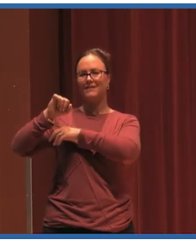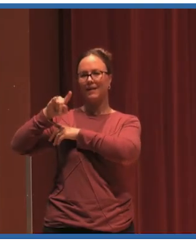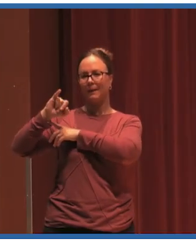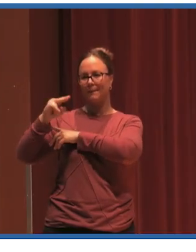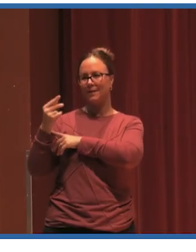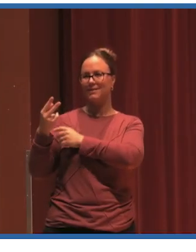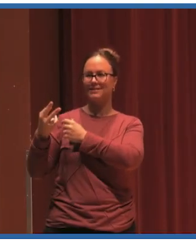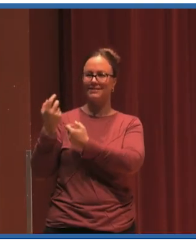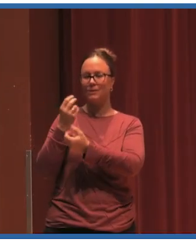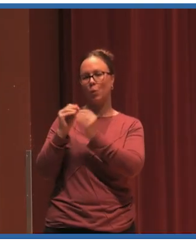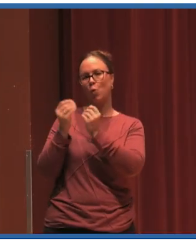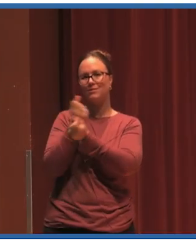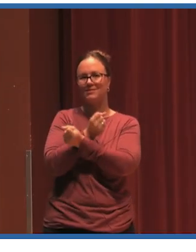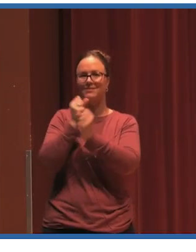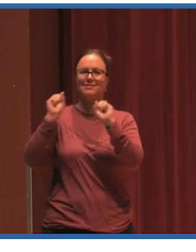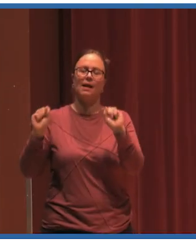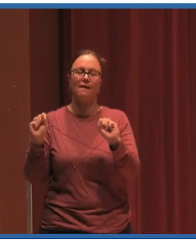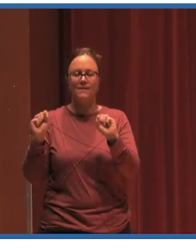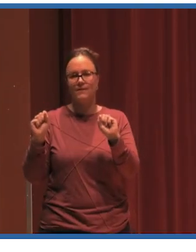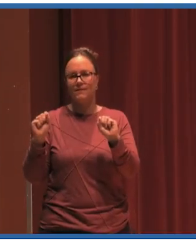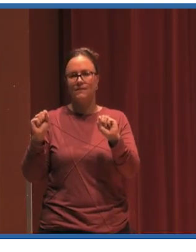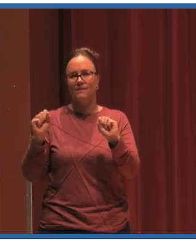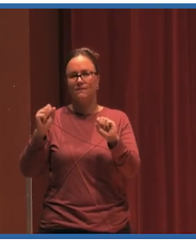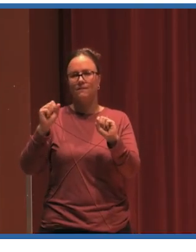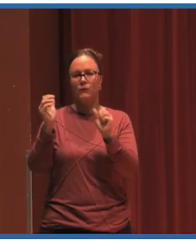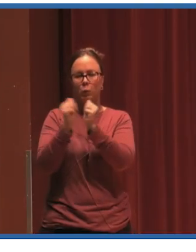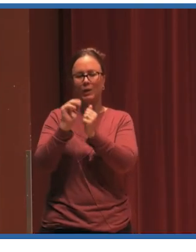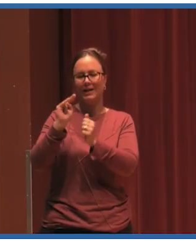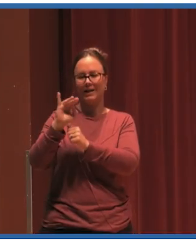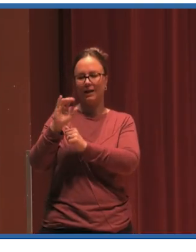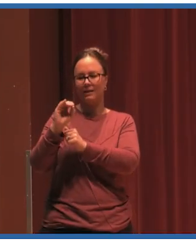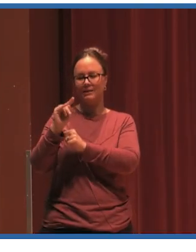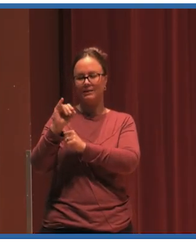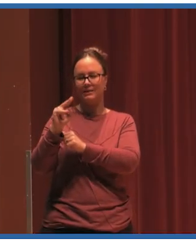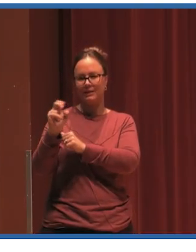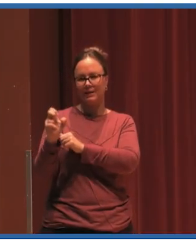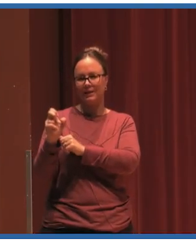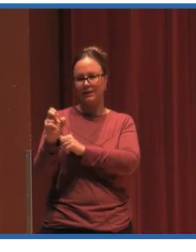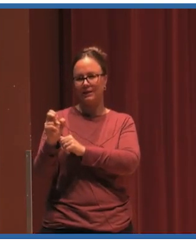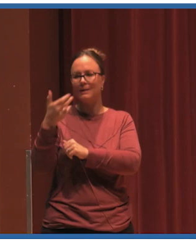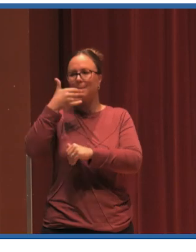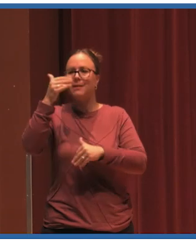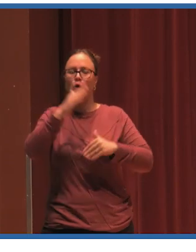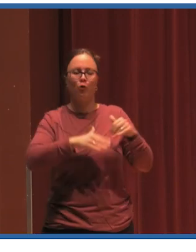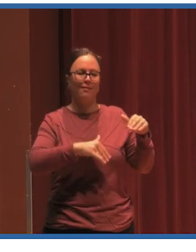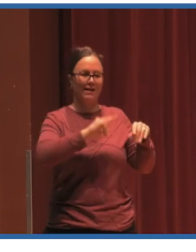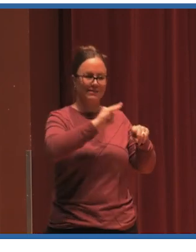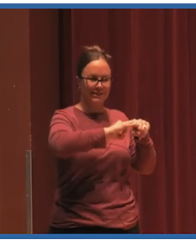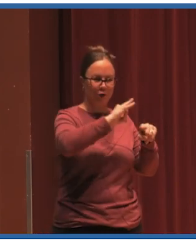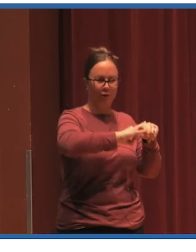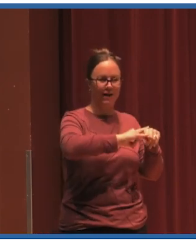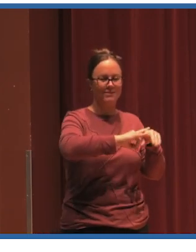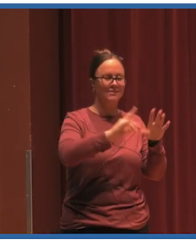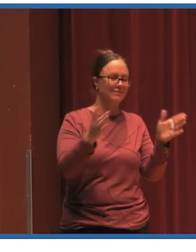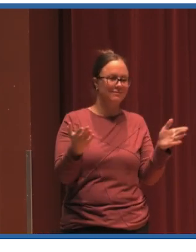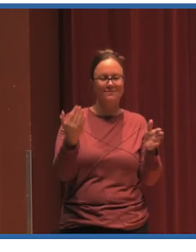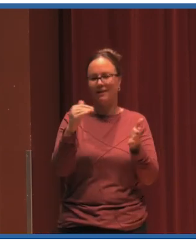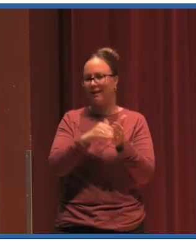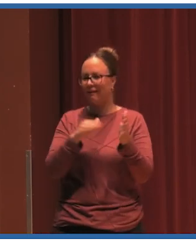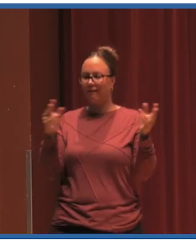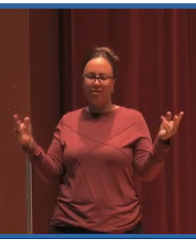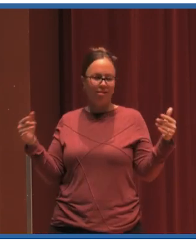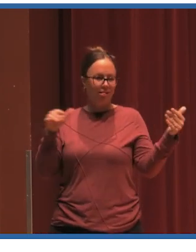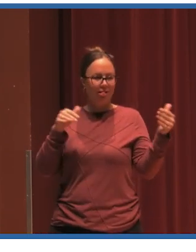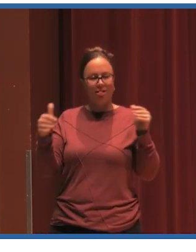to consume nicotine, and it beats the alternative of smoking cigarettes. I think the other side, again, of that argument is it